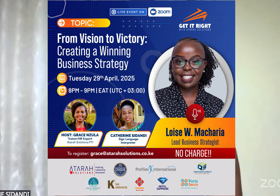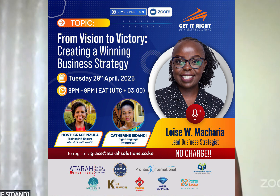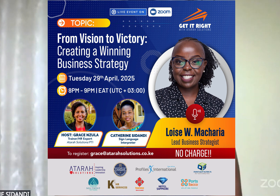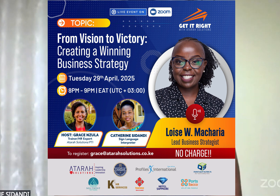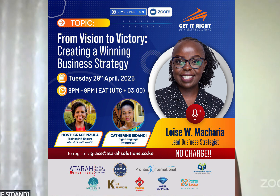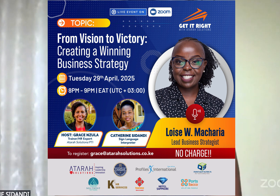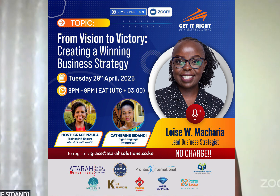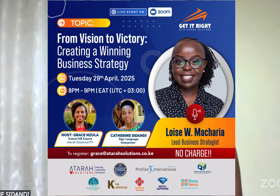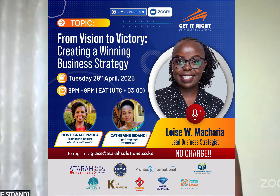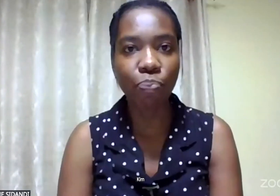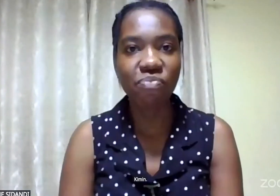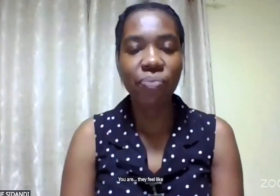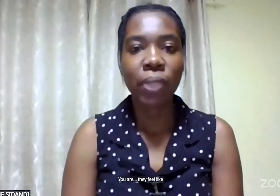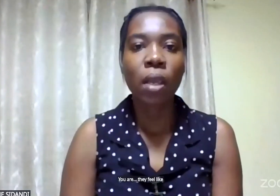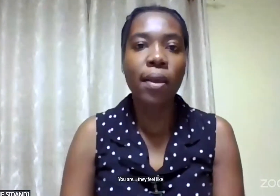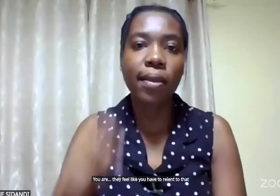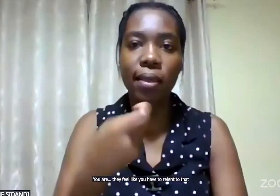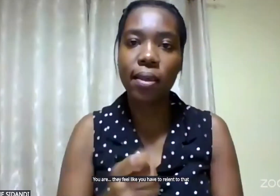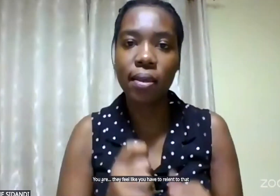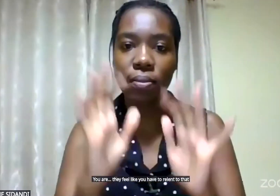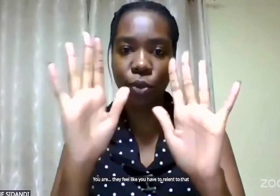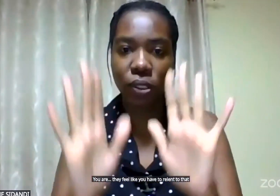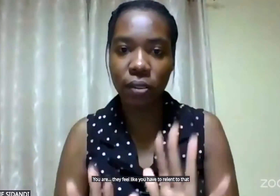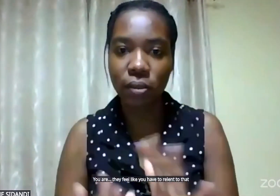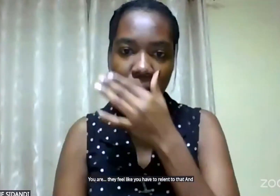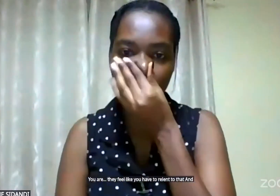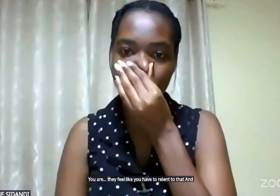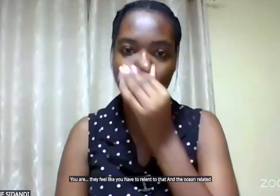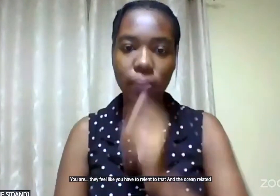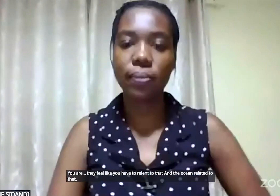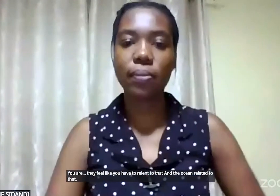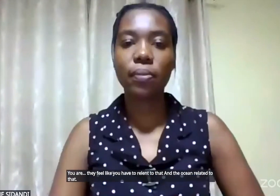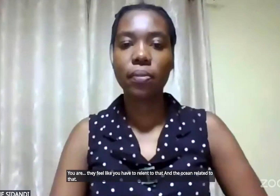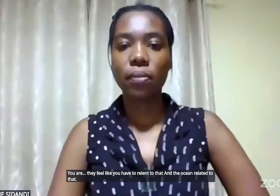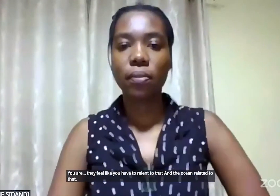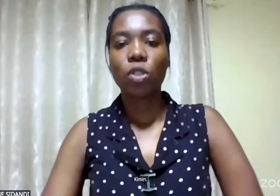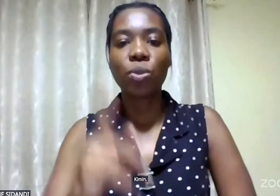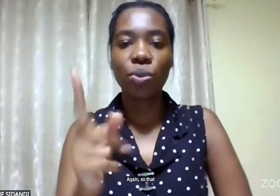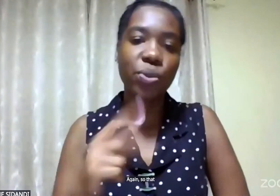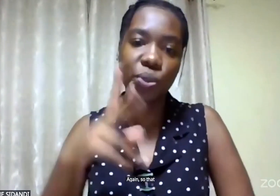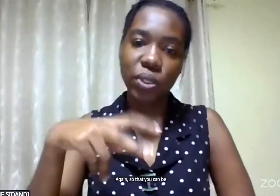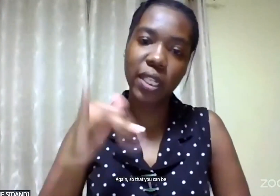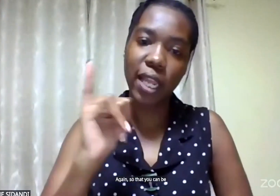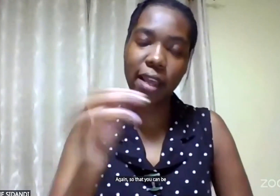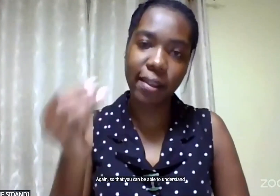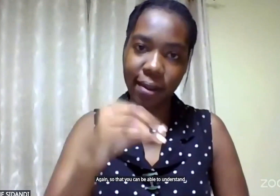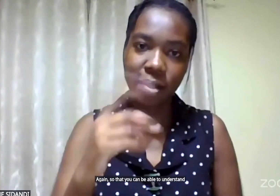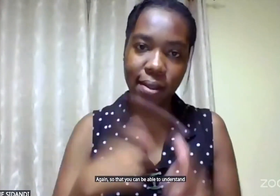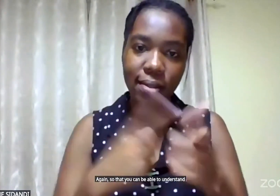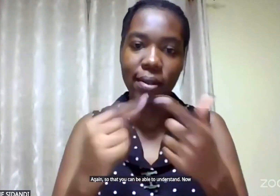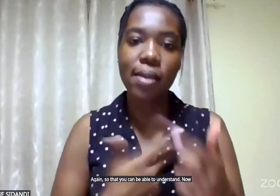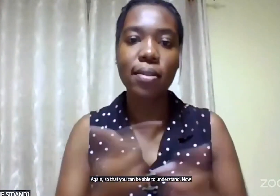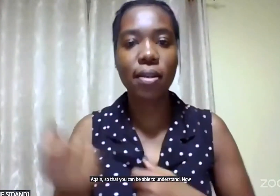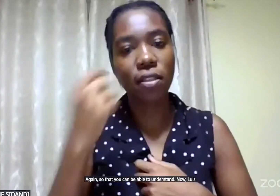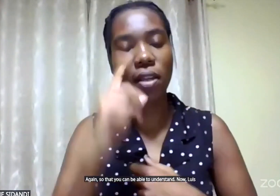Key main. You have to rewrite that. You have to rewrite that again so that we can be able to understand. Now, Lois,